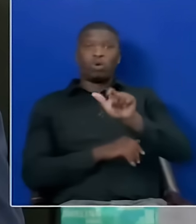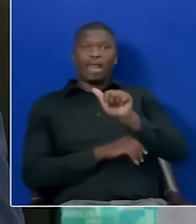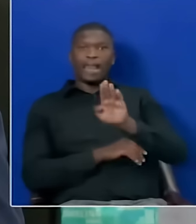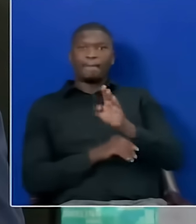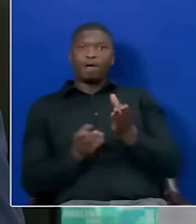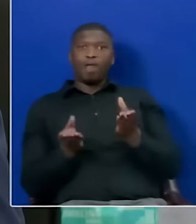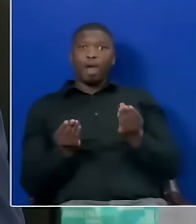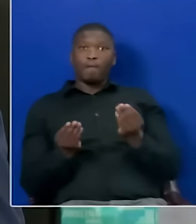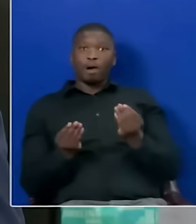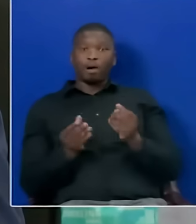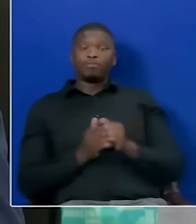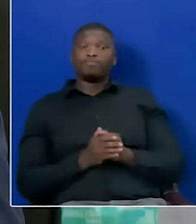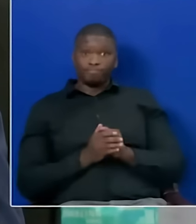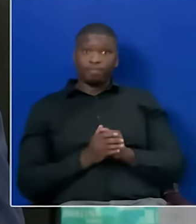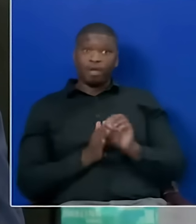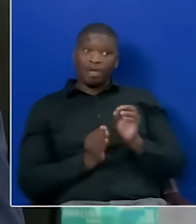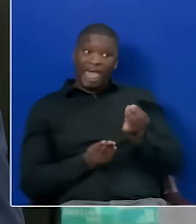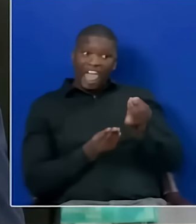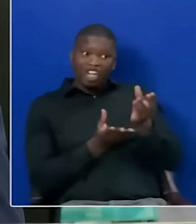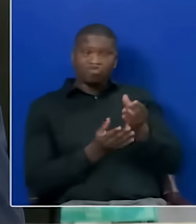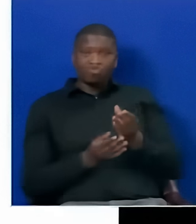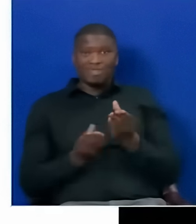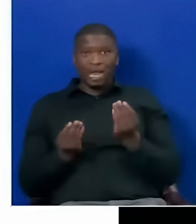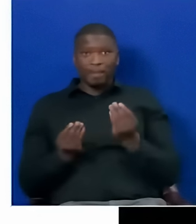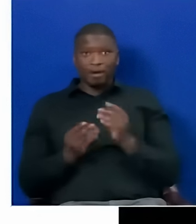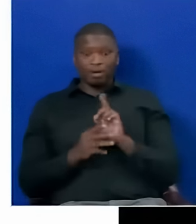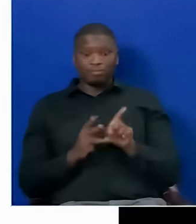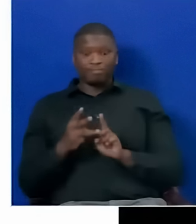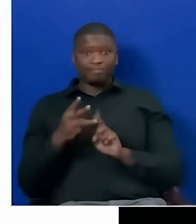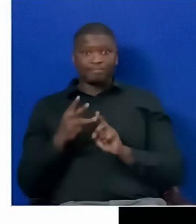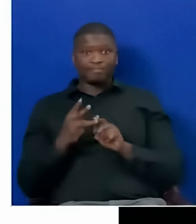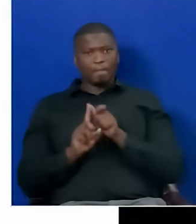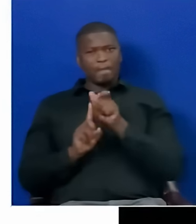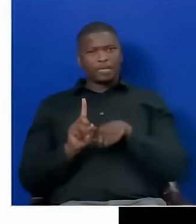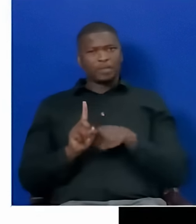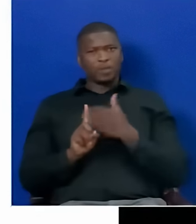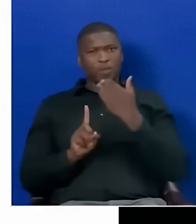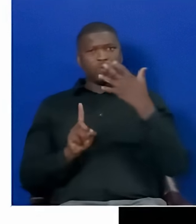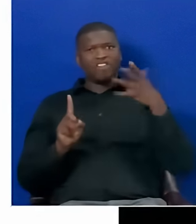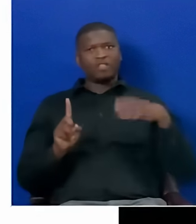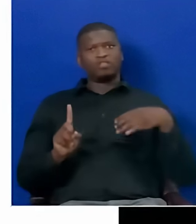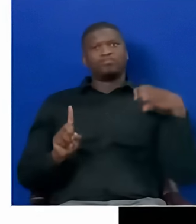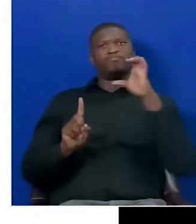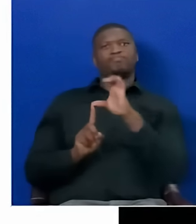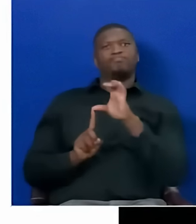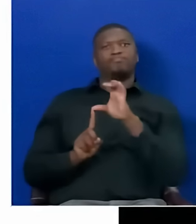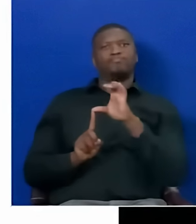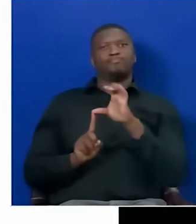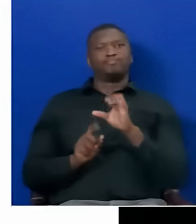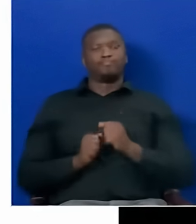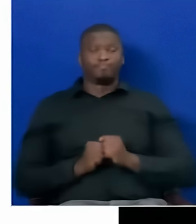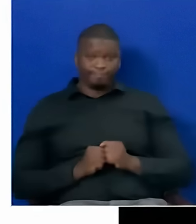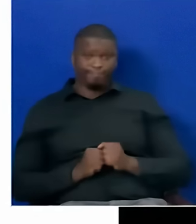number, and the person to whom the case was assigned to. And then it gives